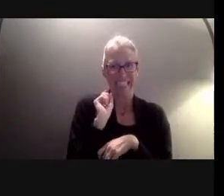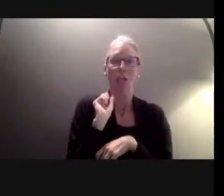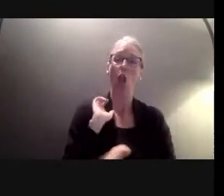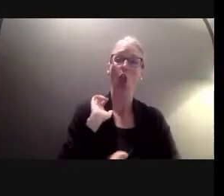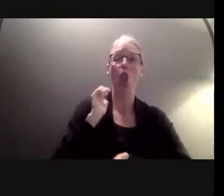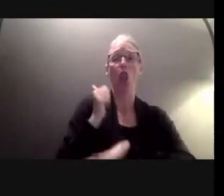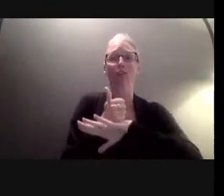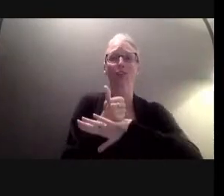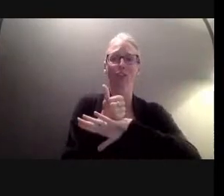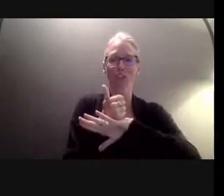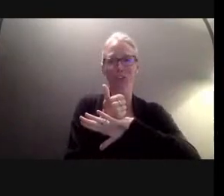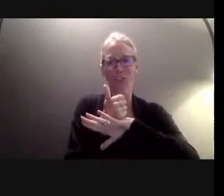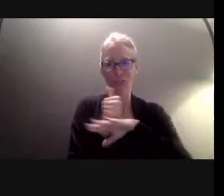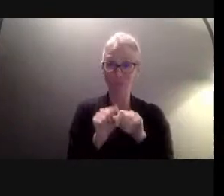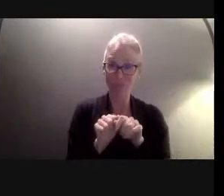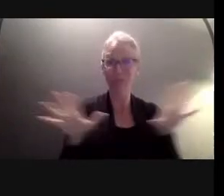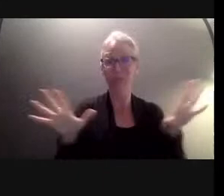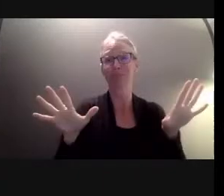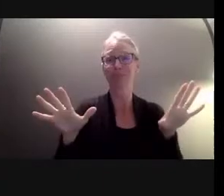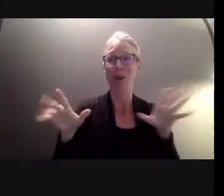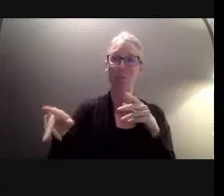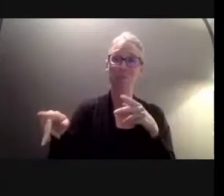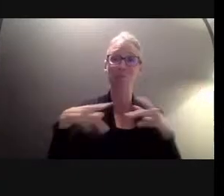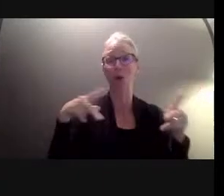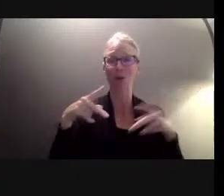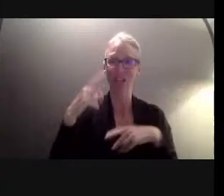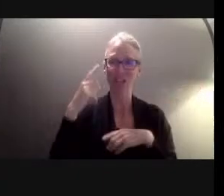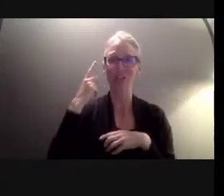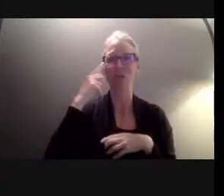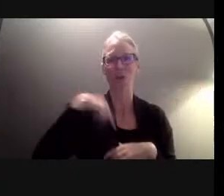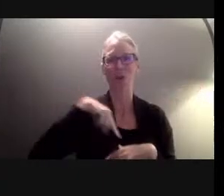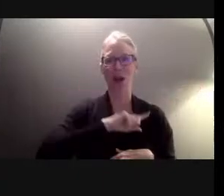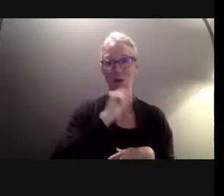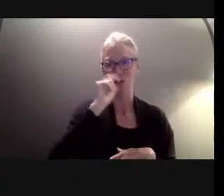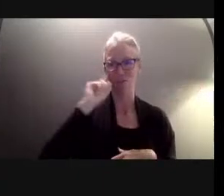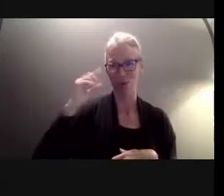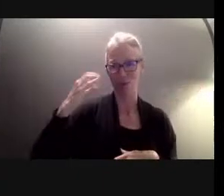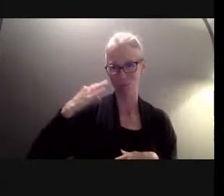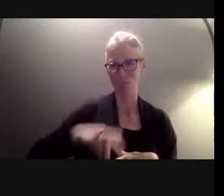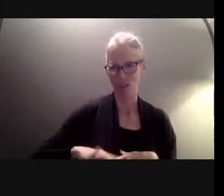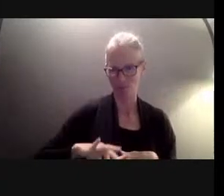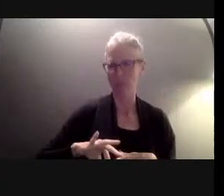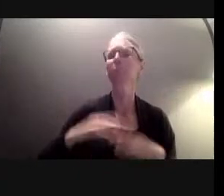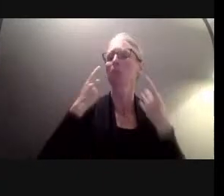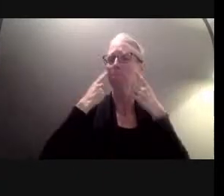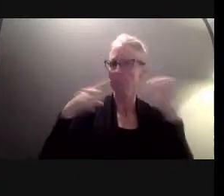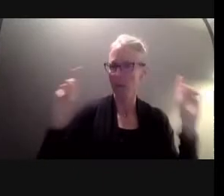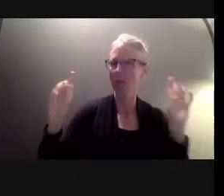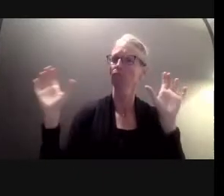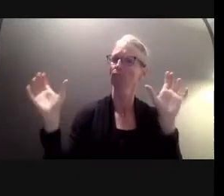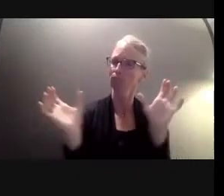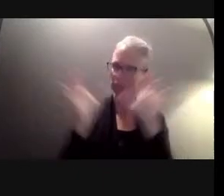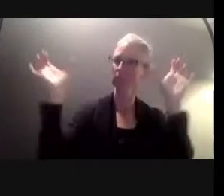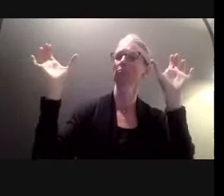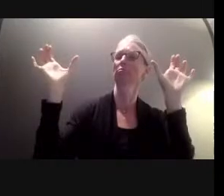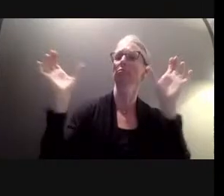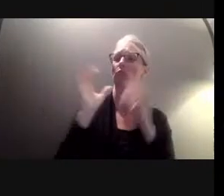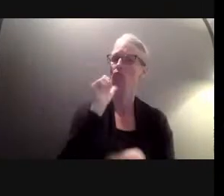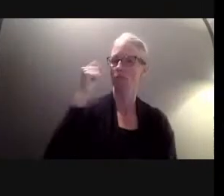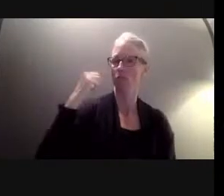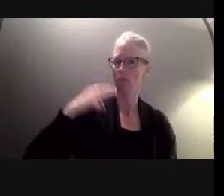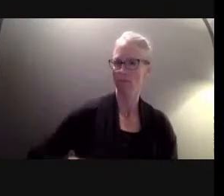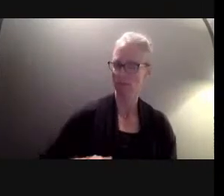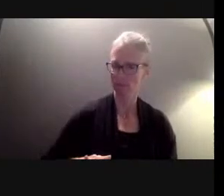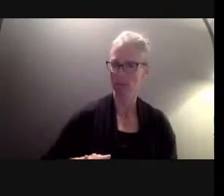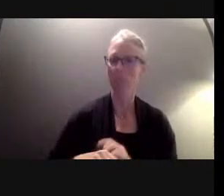just received our 501c3 status, and we're working on having different partnerships with different brands